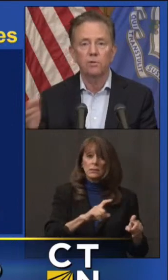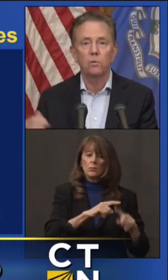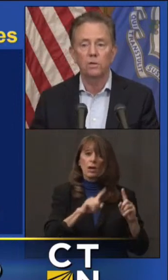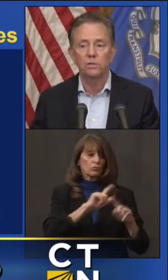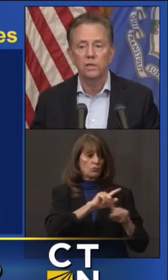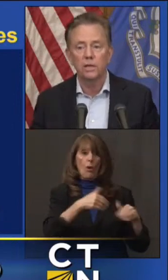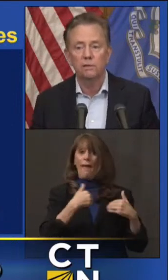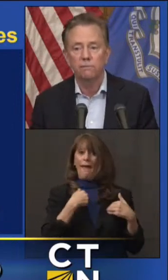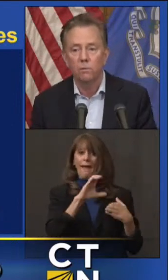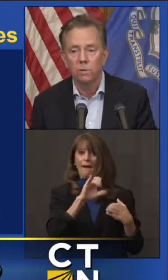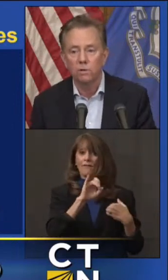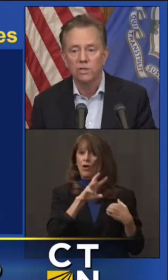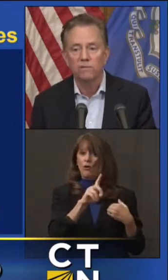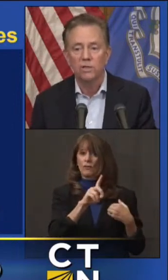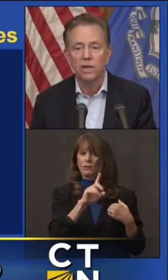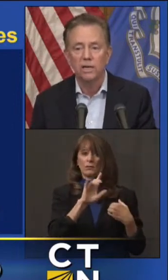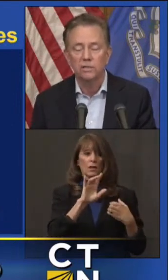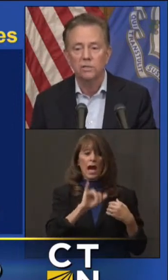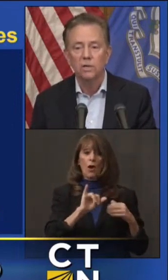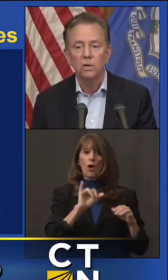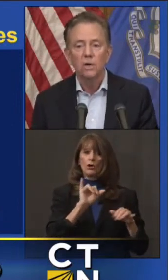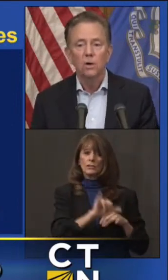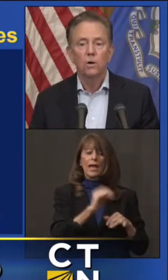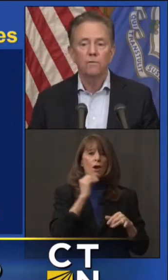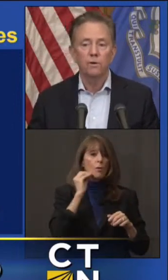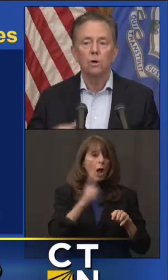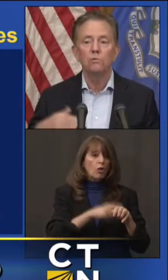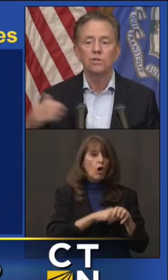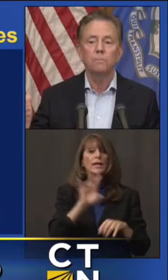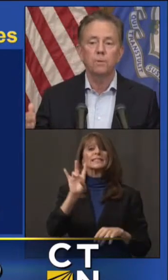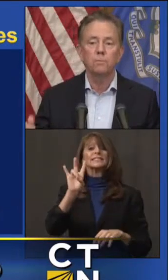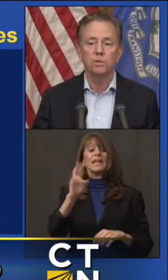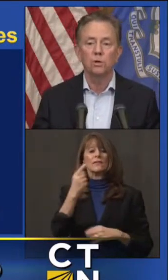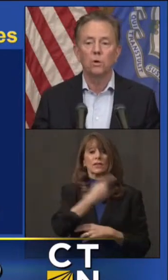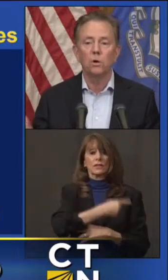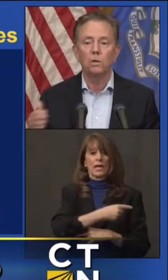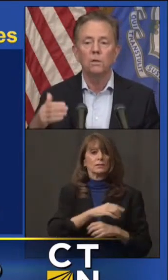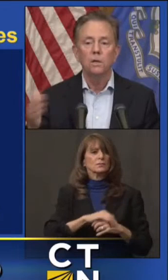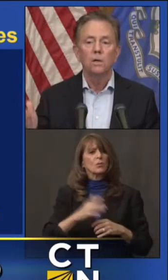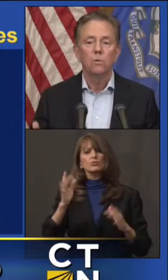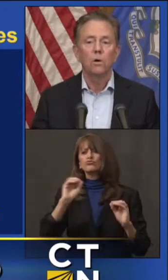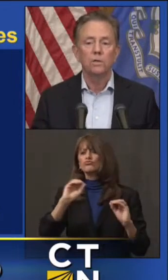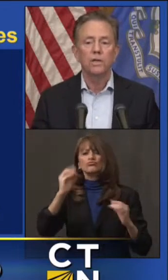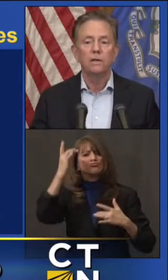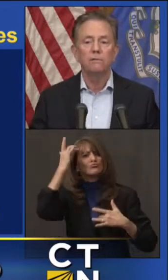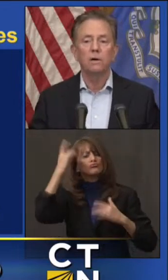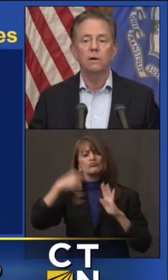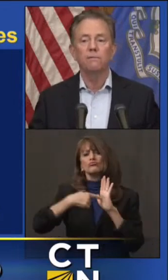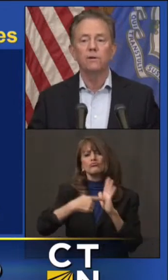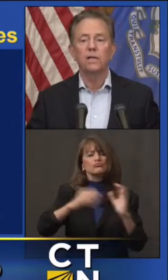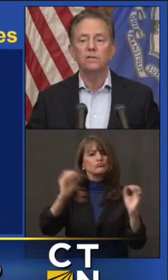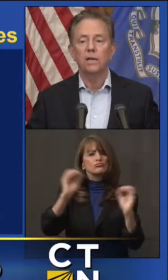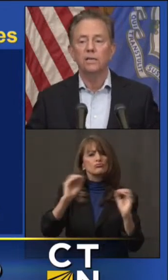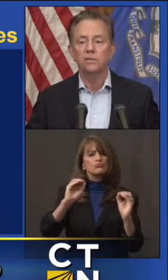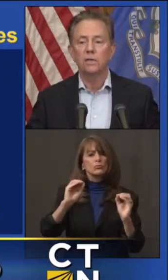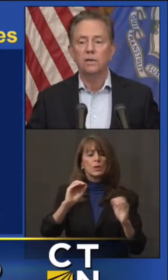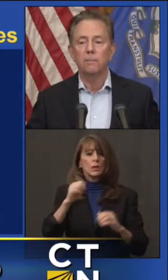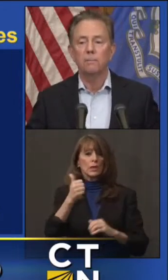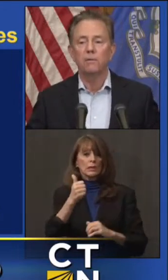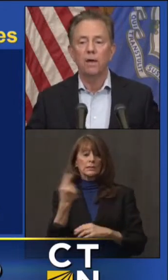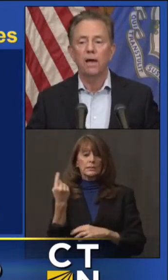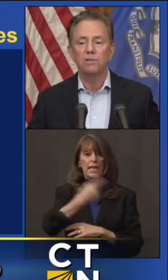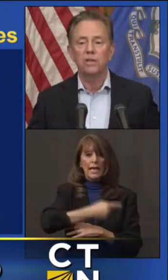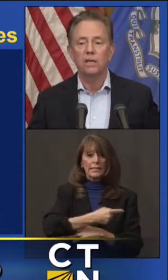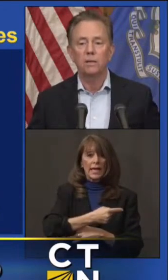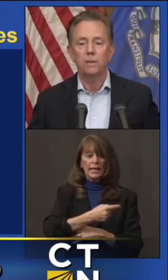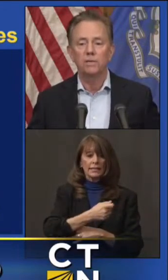have to quarantine for 7 days. Or if there are no symptoms at all, quarantine for 10 days if